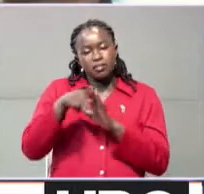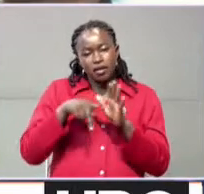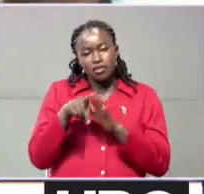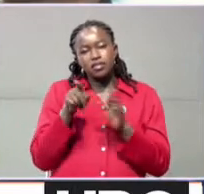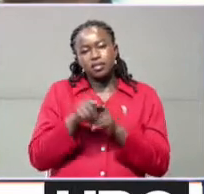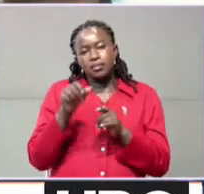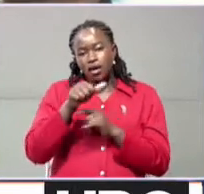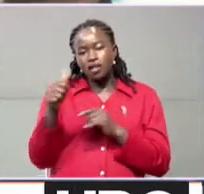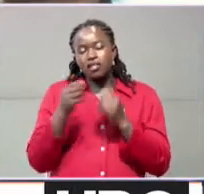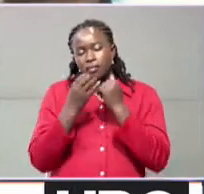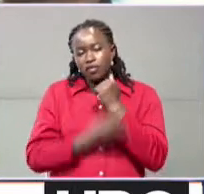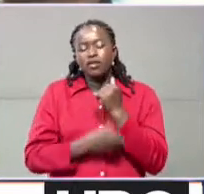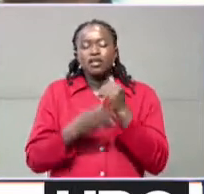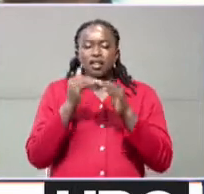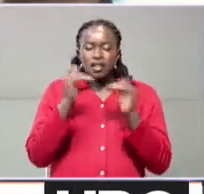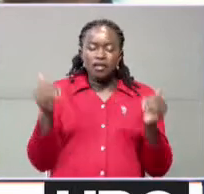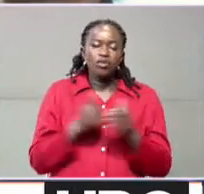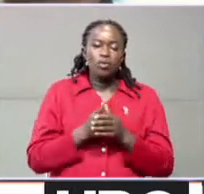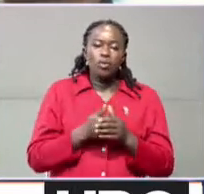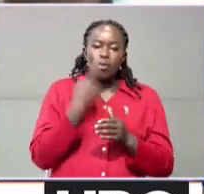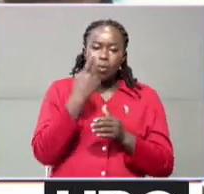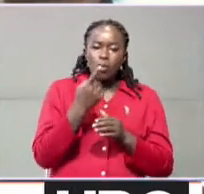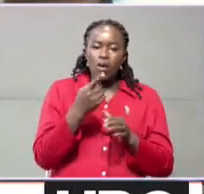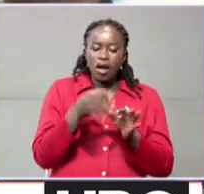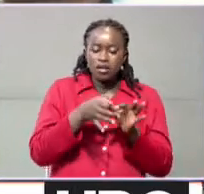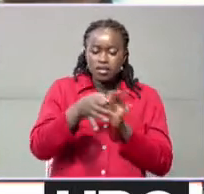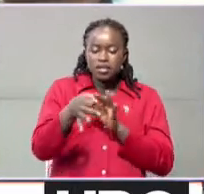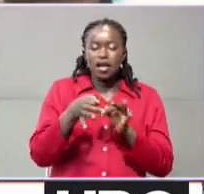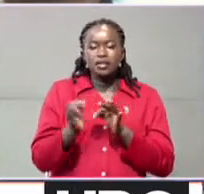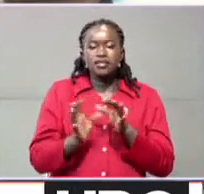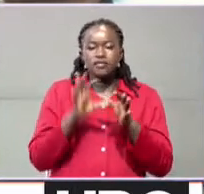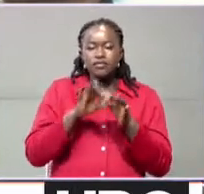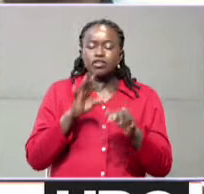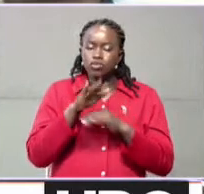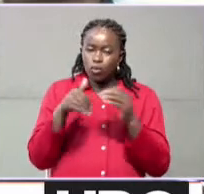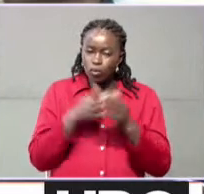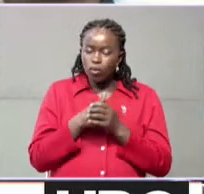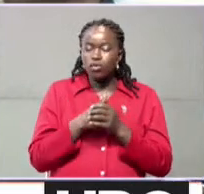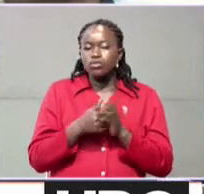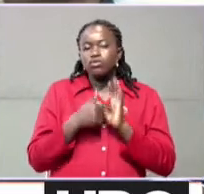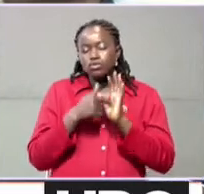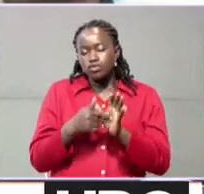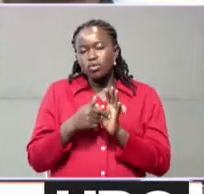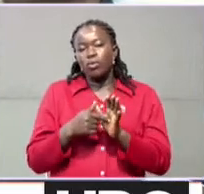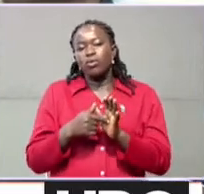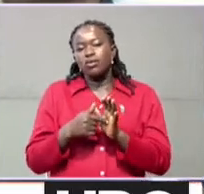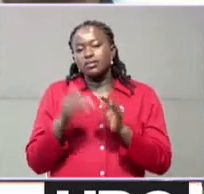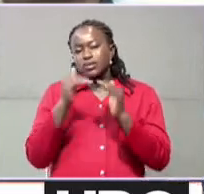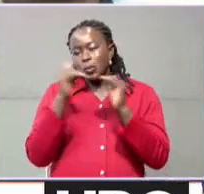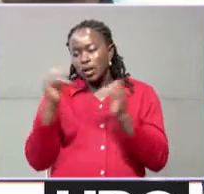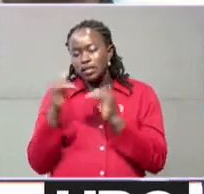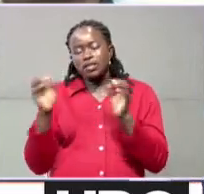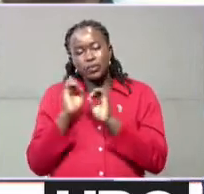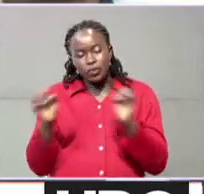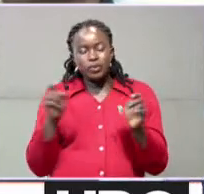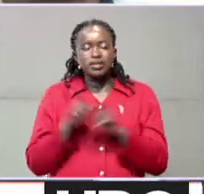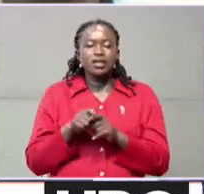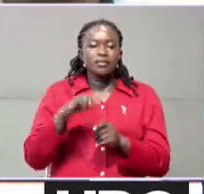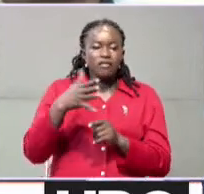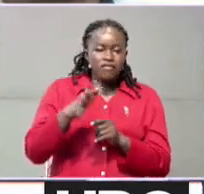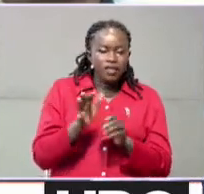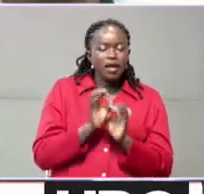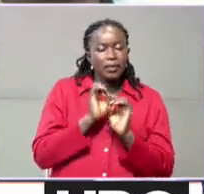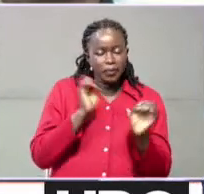levels the one size fits all criterion implies inherent inequality and unfairness